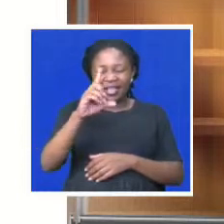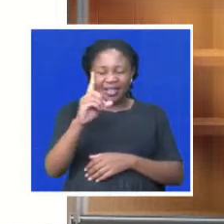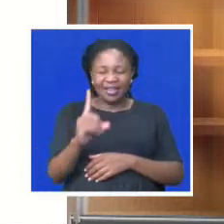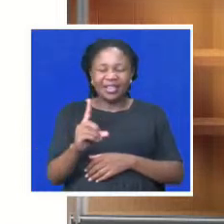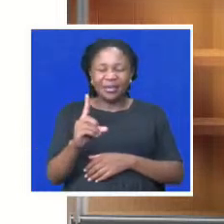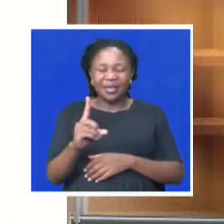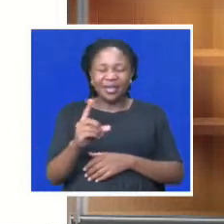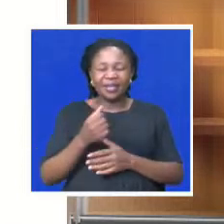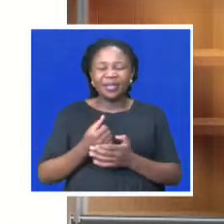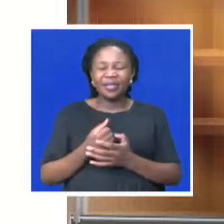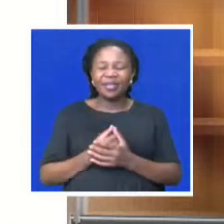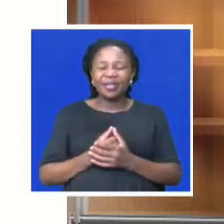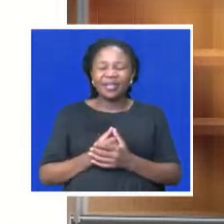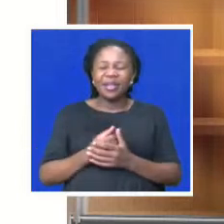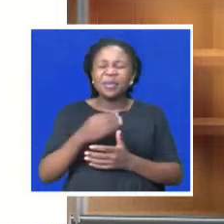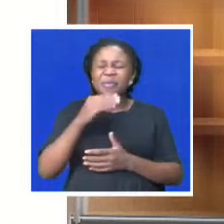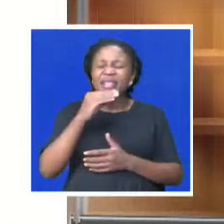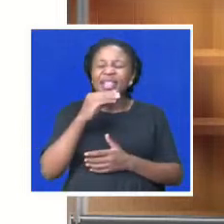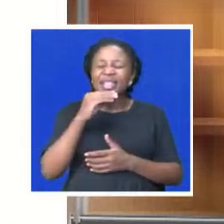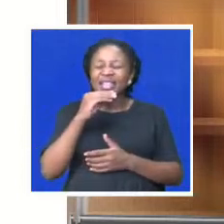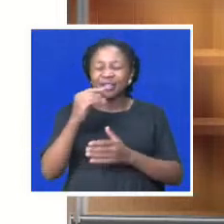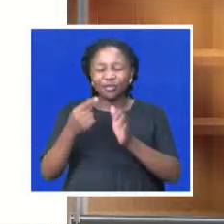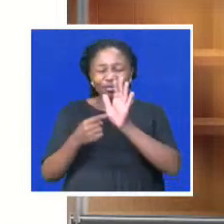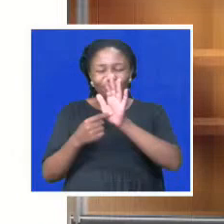verb that shows action, dear Lena.